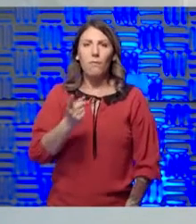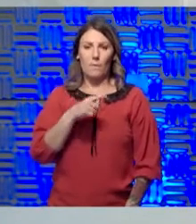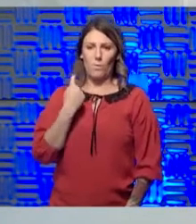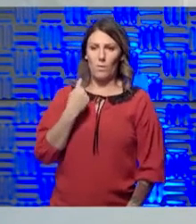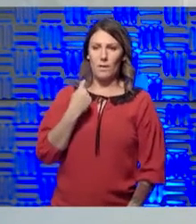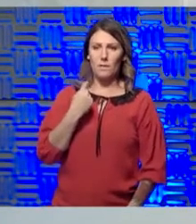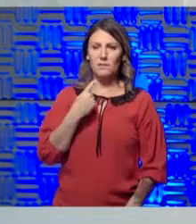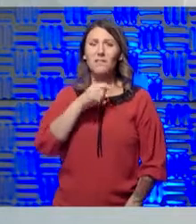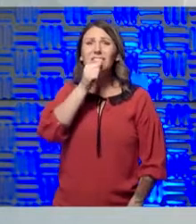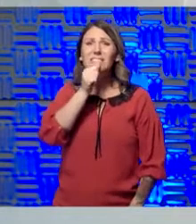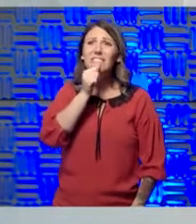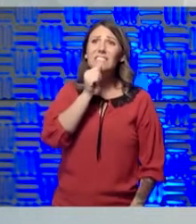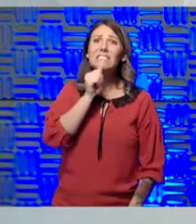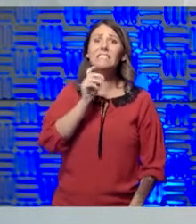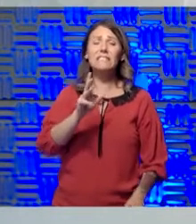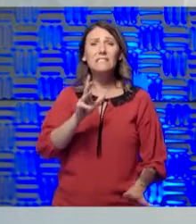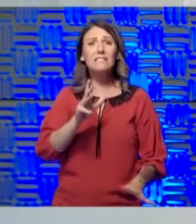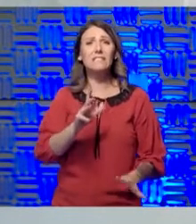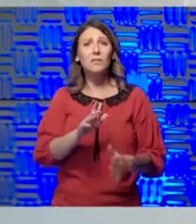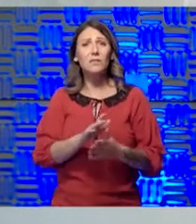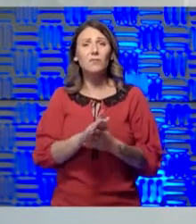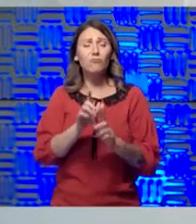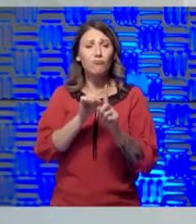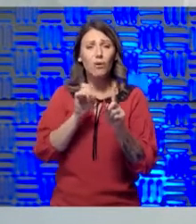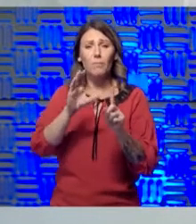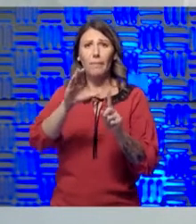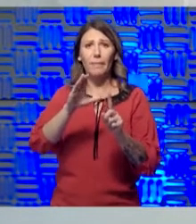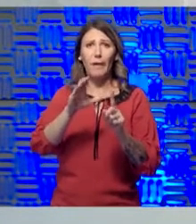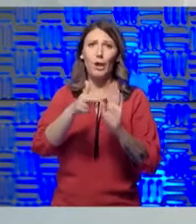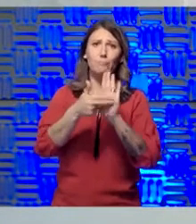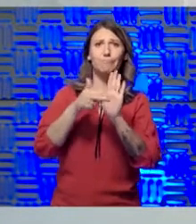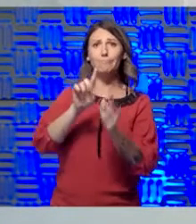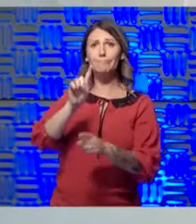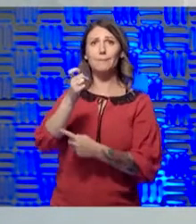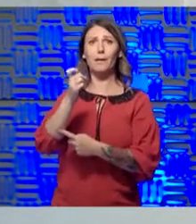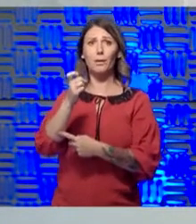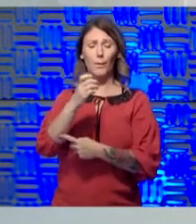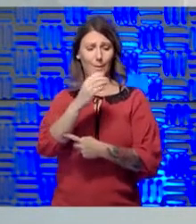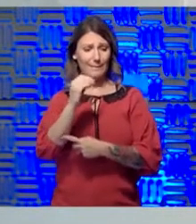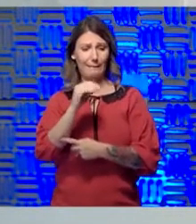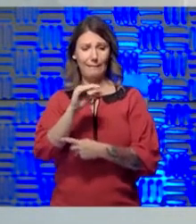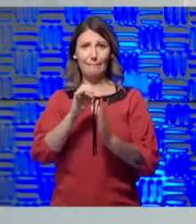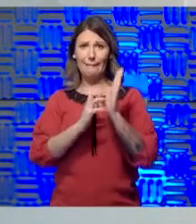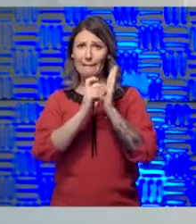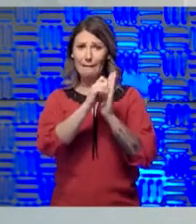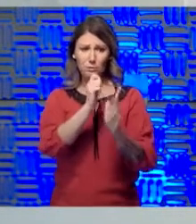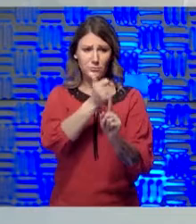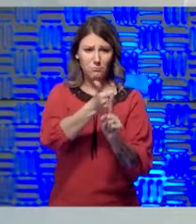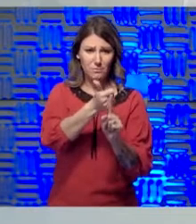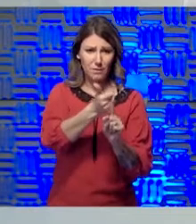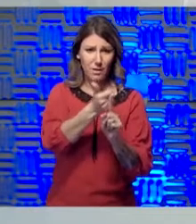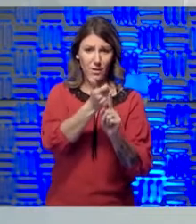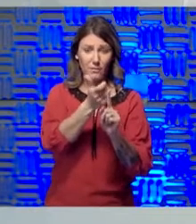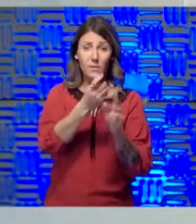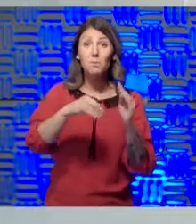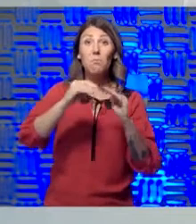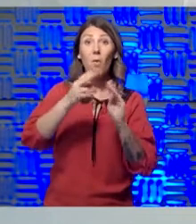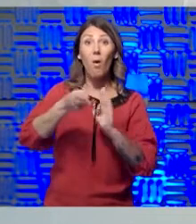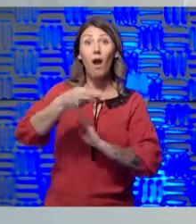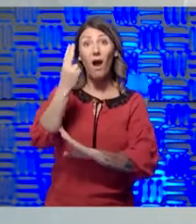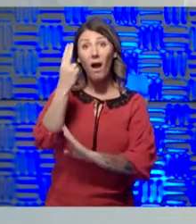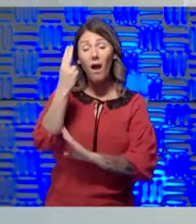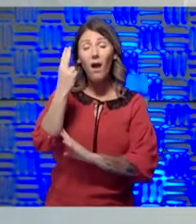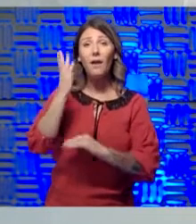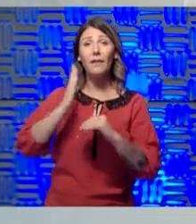of suffering from their diagnoses and a cancer diagnosis is much, much higher